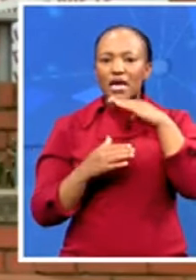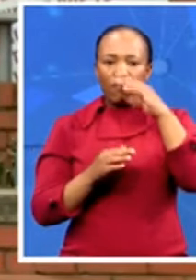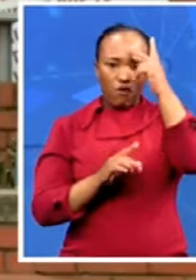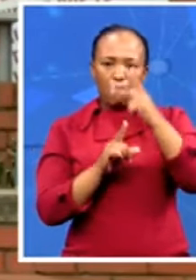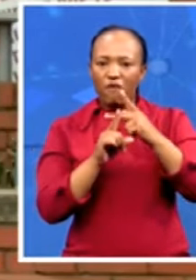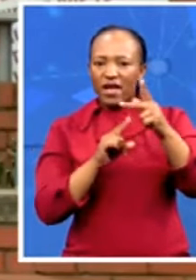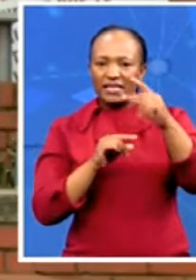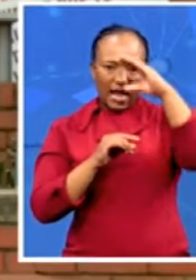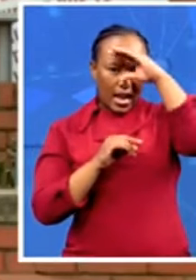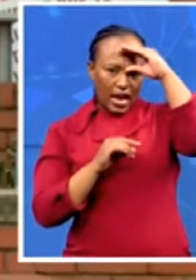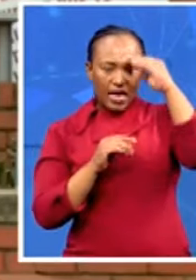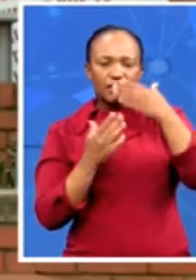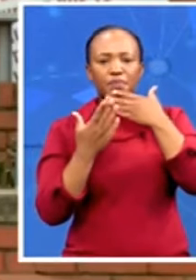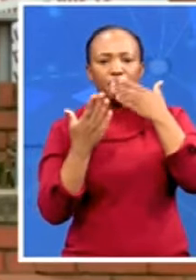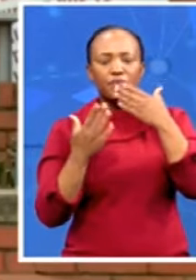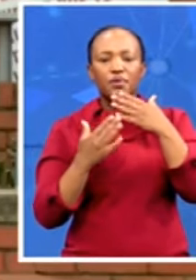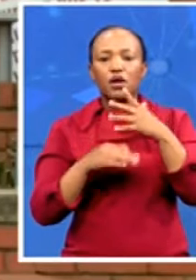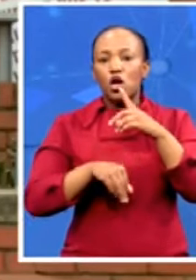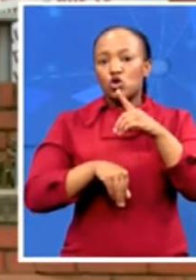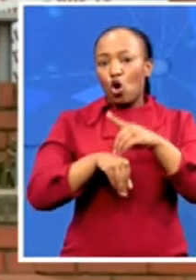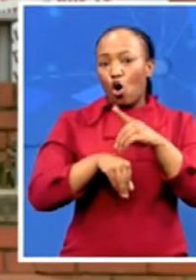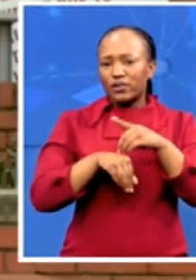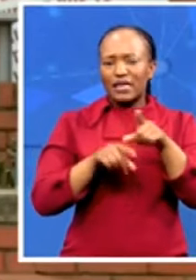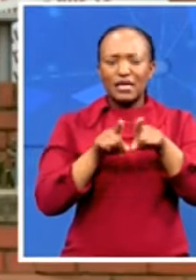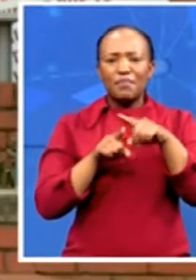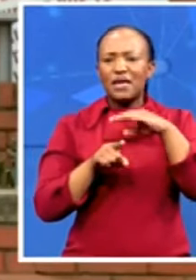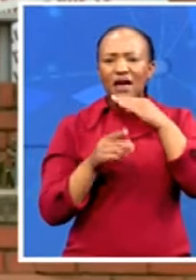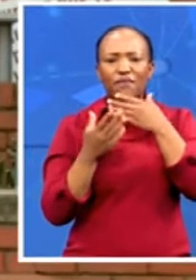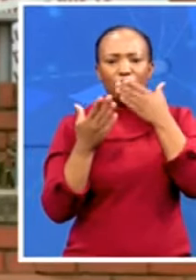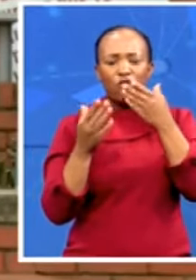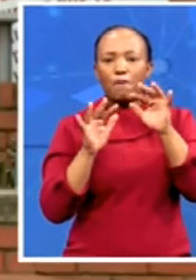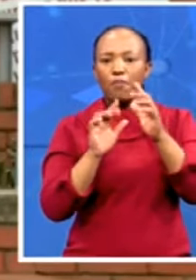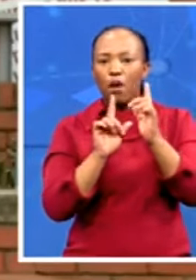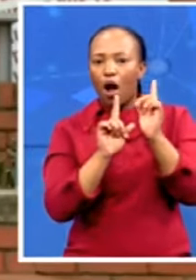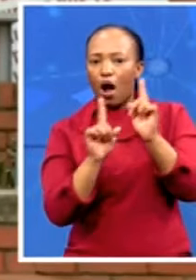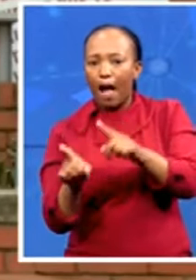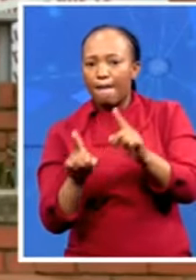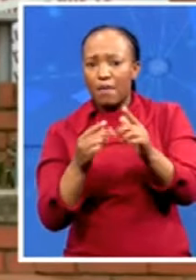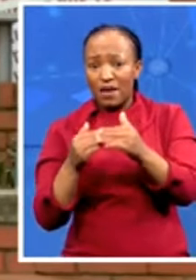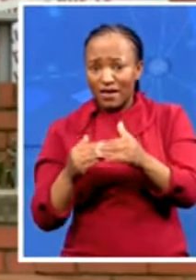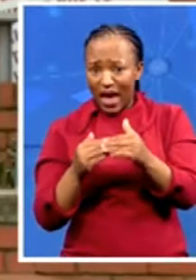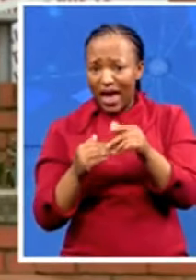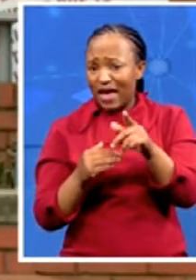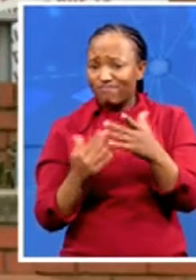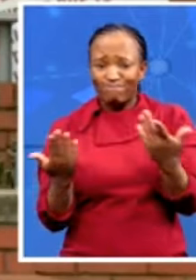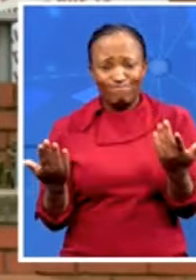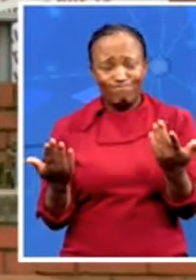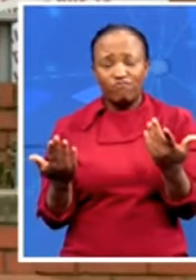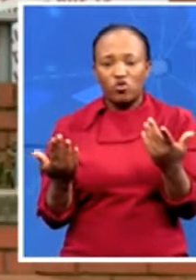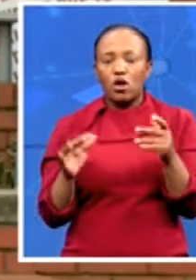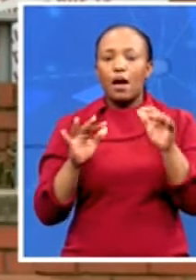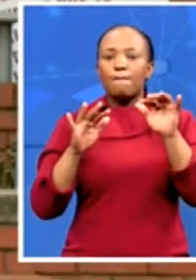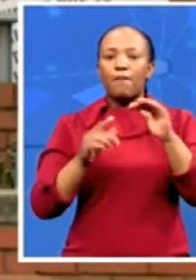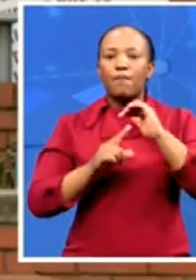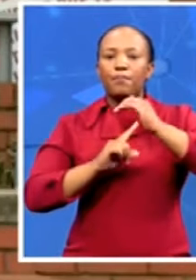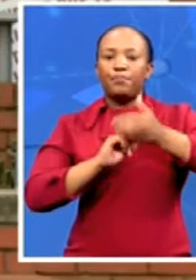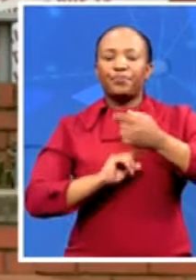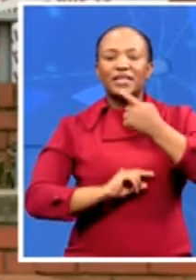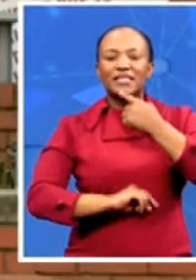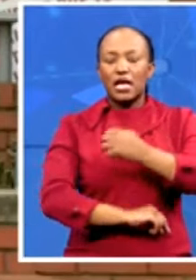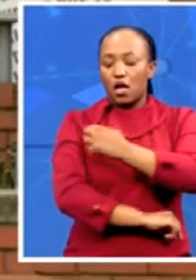all the people that are coming to this hospital. So the Public Protector did say that the hospital, because it's also in a bad state, the laundry is